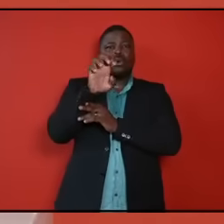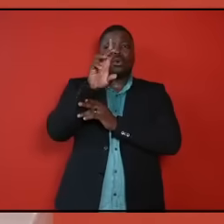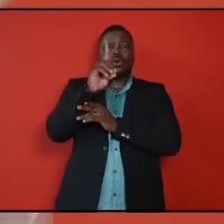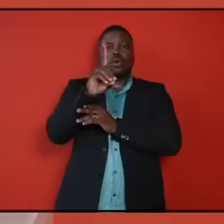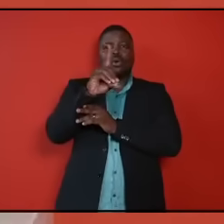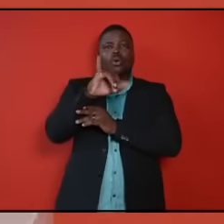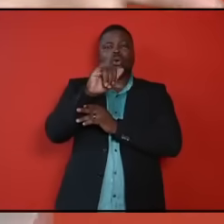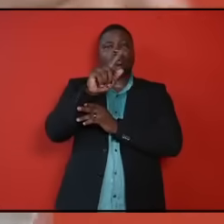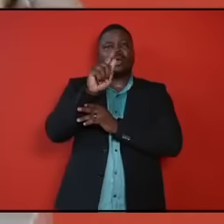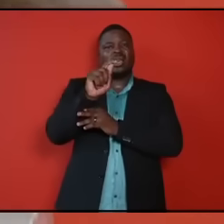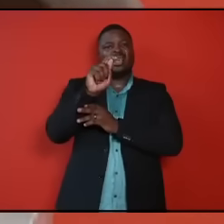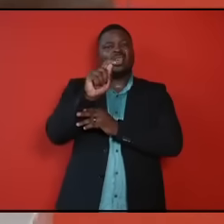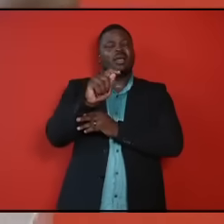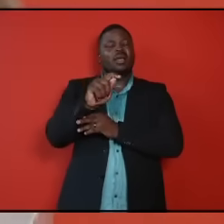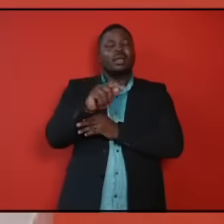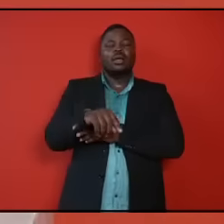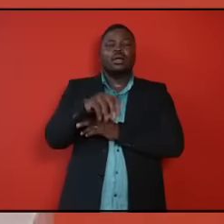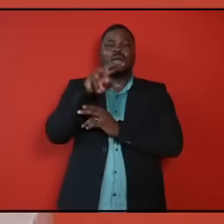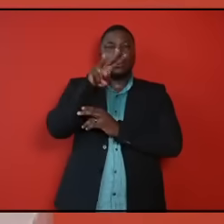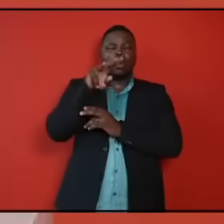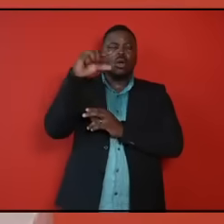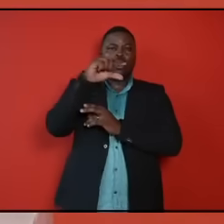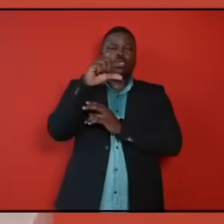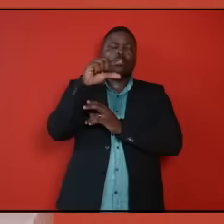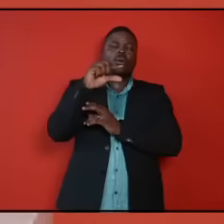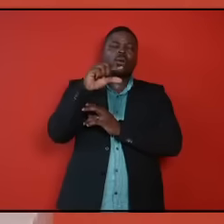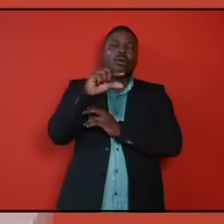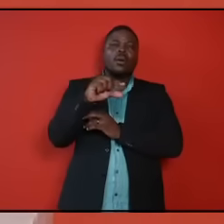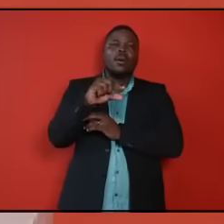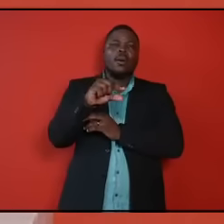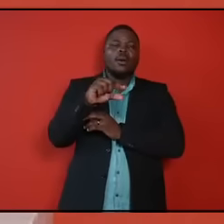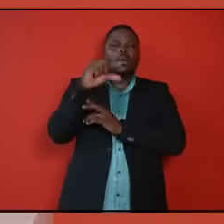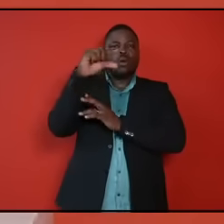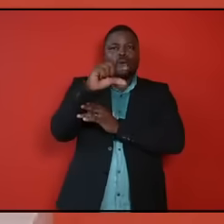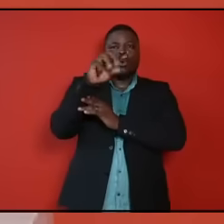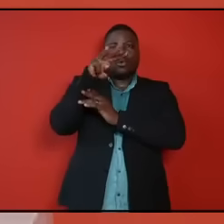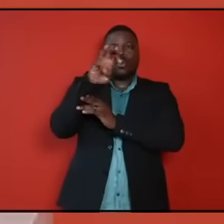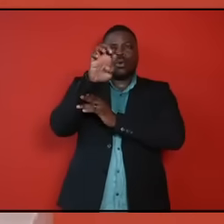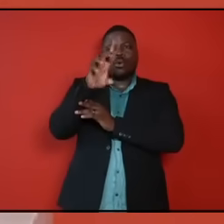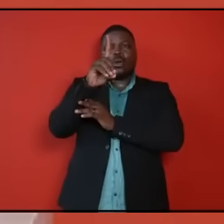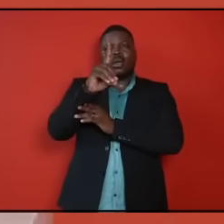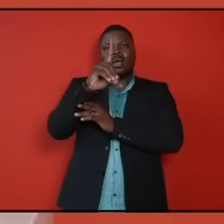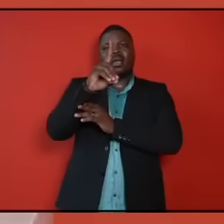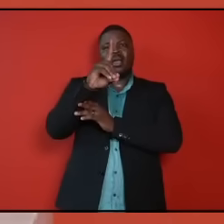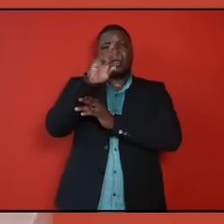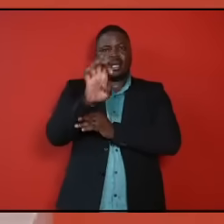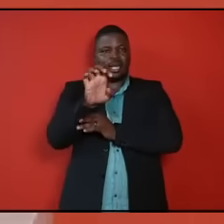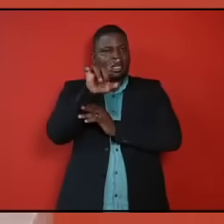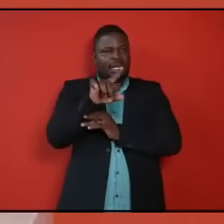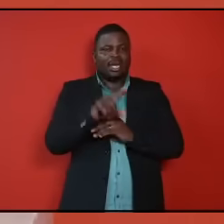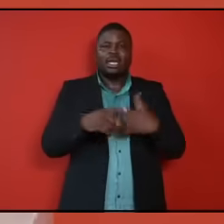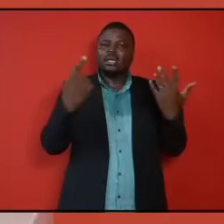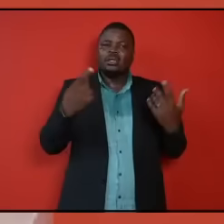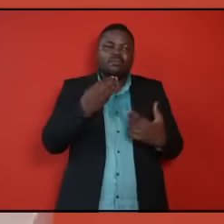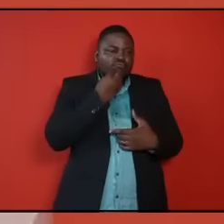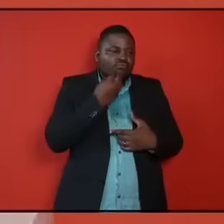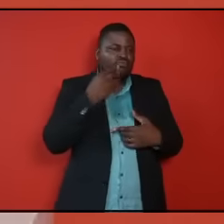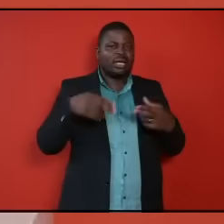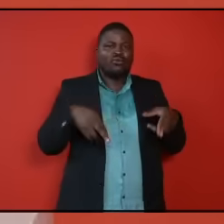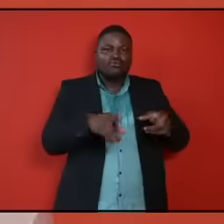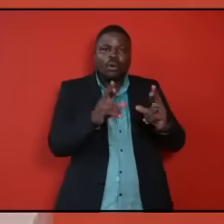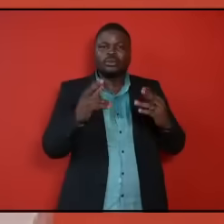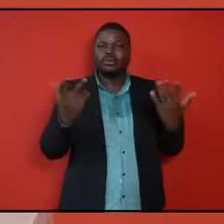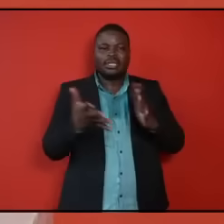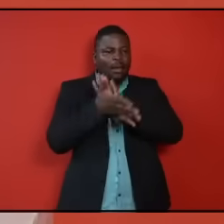How do you explain what happened to that tar road? All they needed to do was to maintain it. They destroyed it.